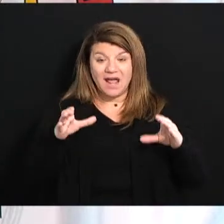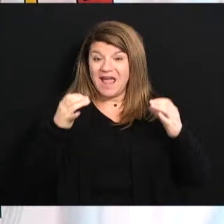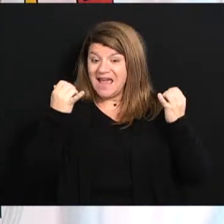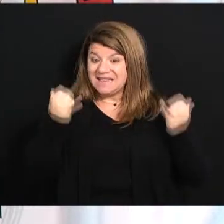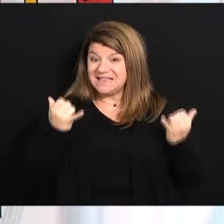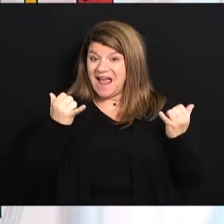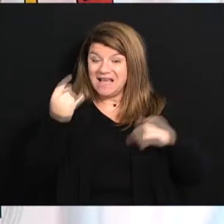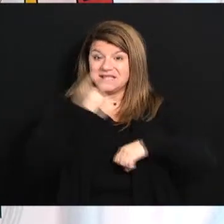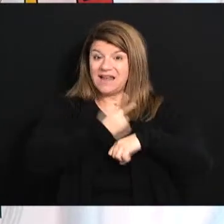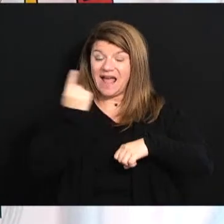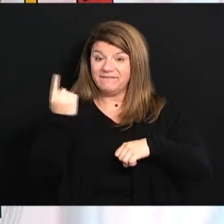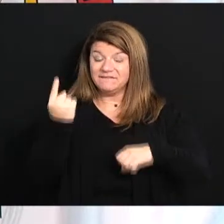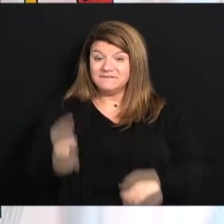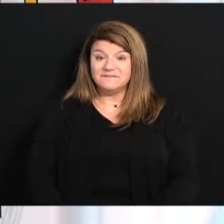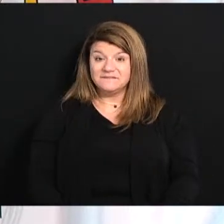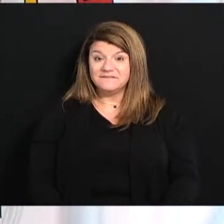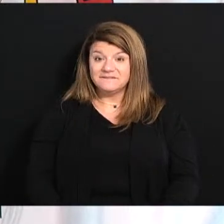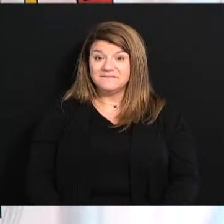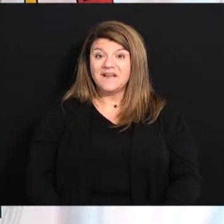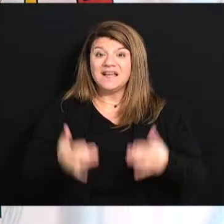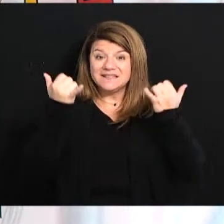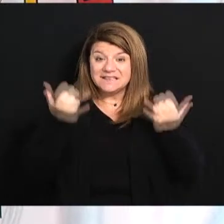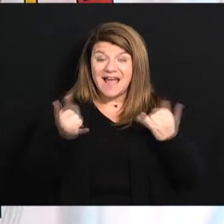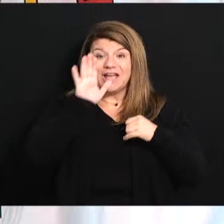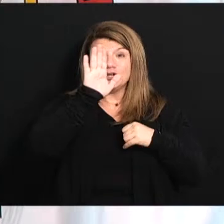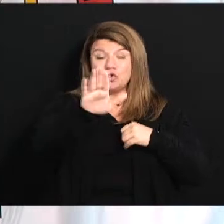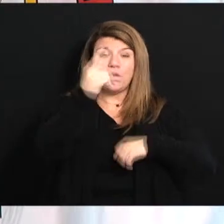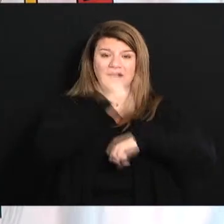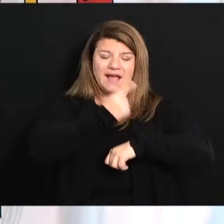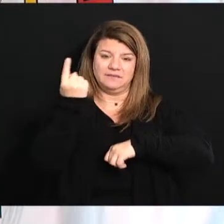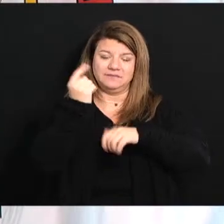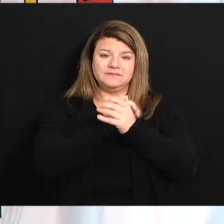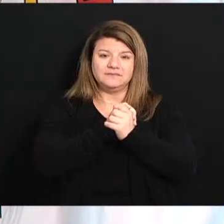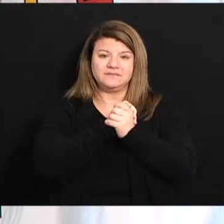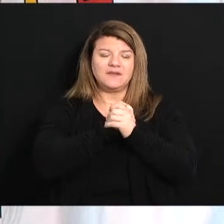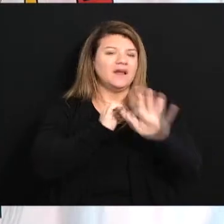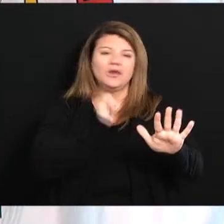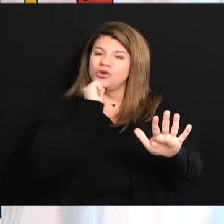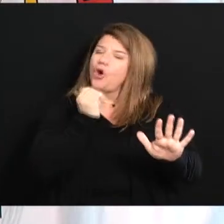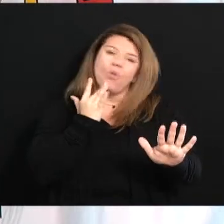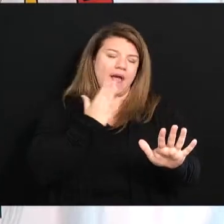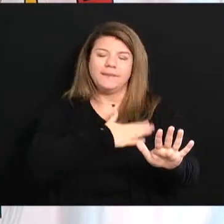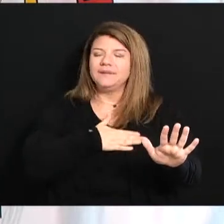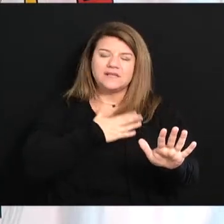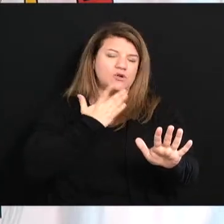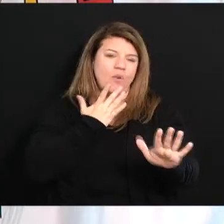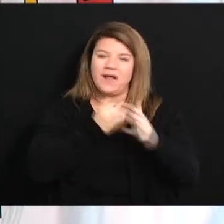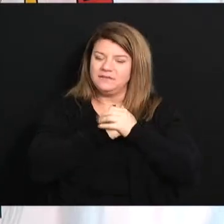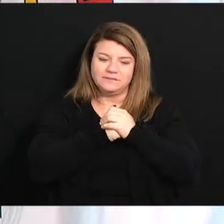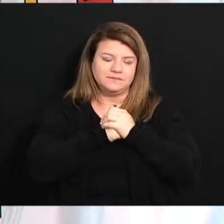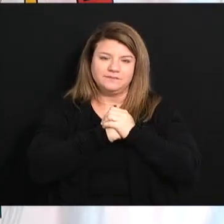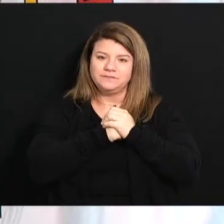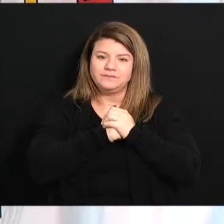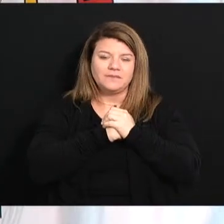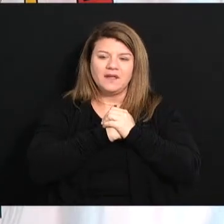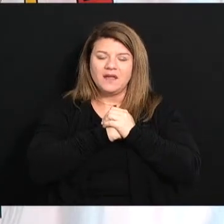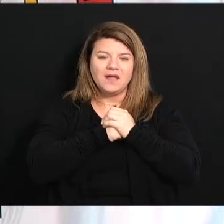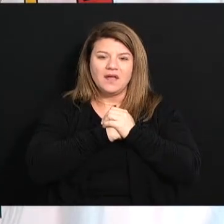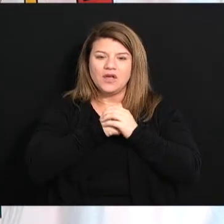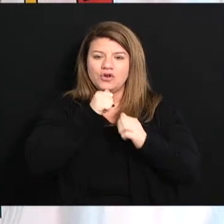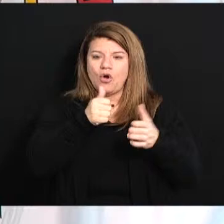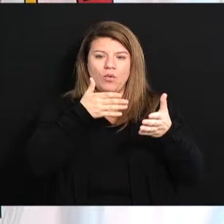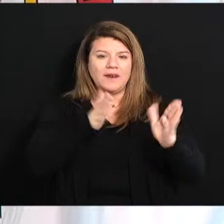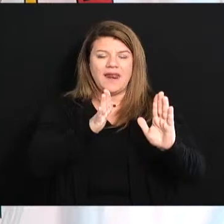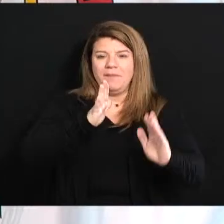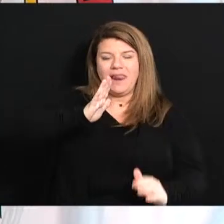is the day. Today is your day to do that. So don't wait. Please don't wait. Don't let it be too